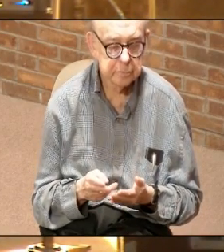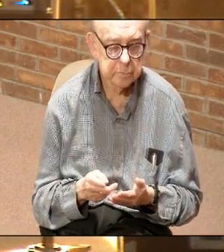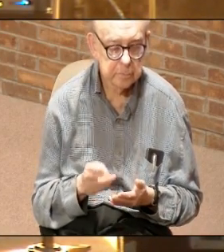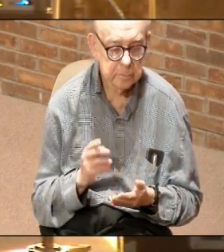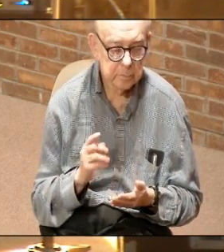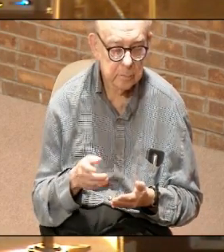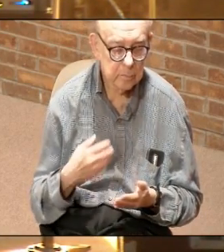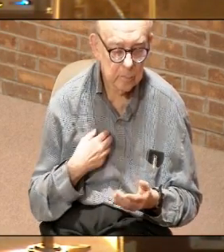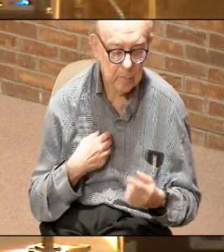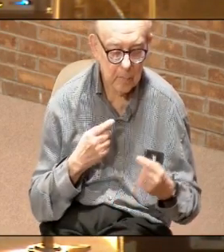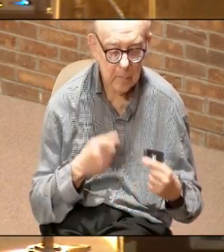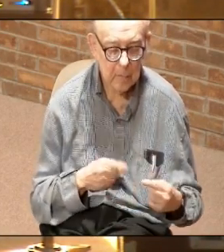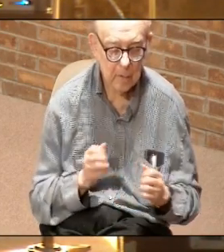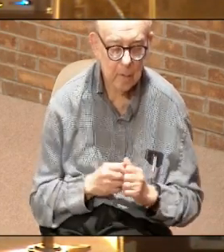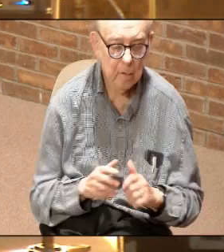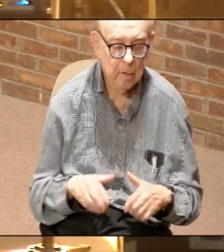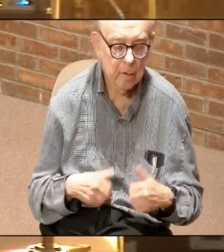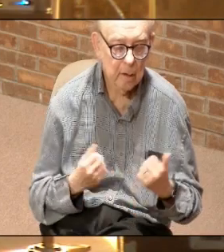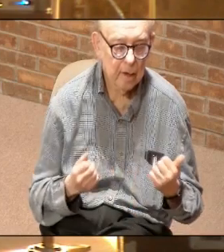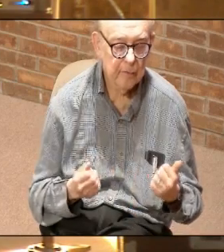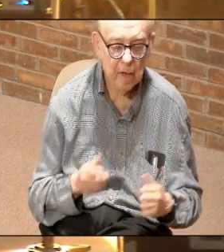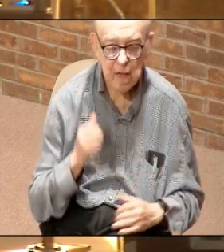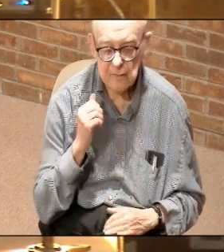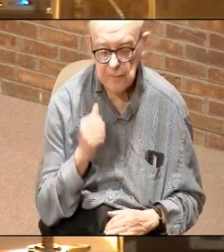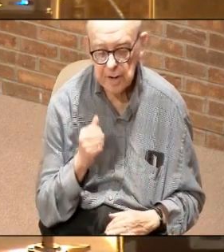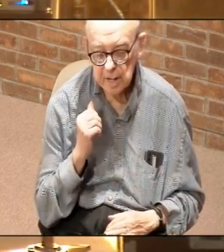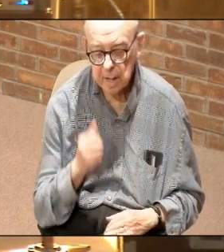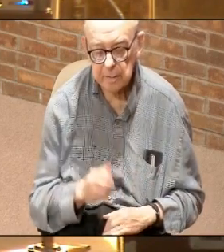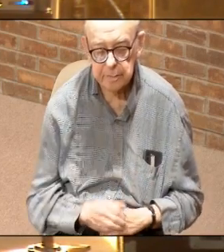You will have conflict in your life every day.